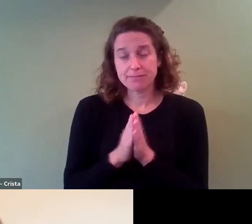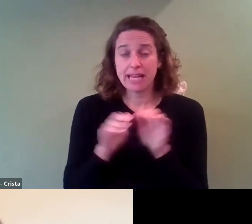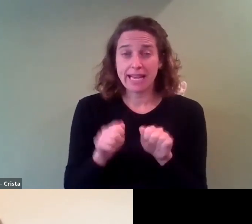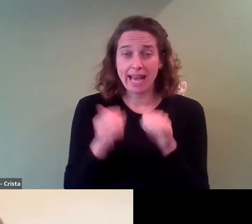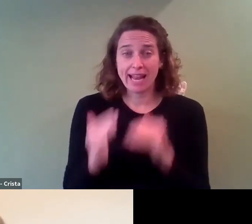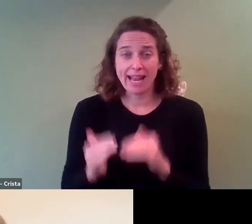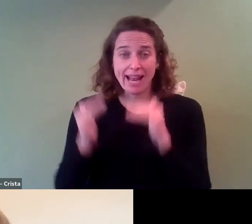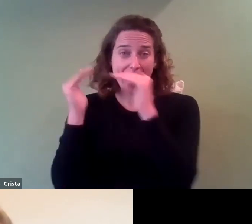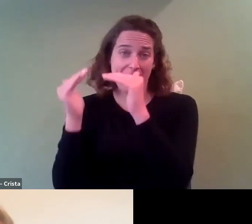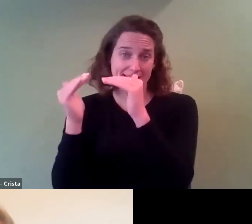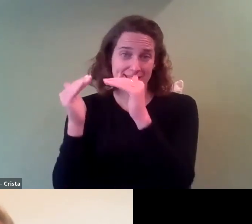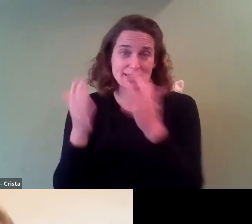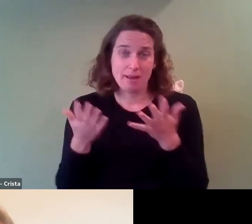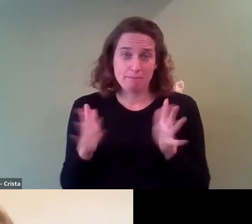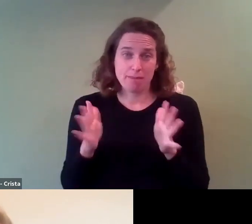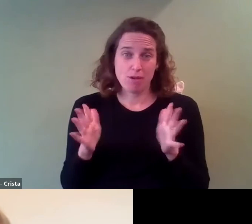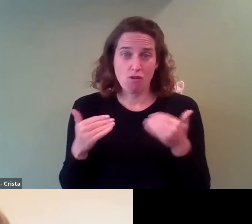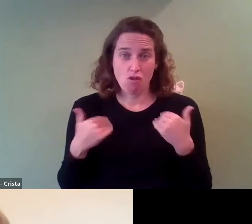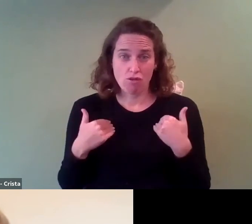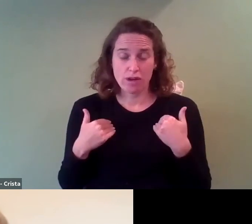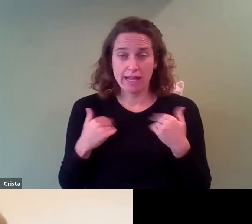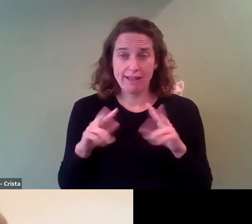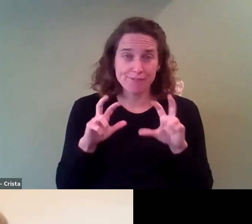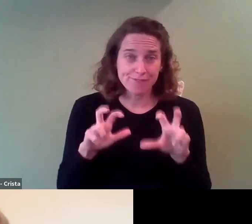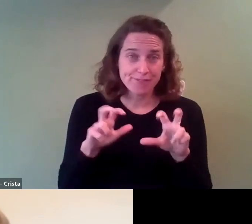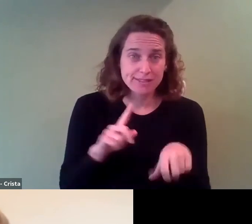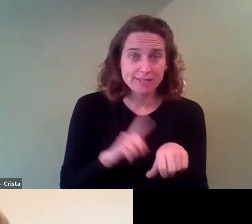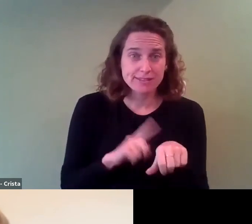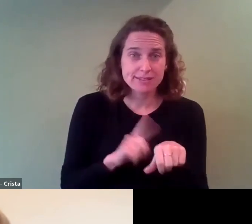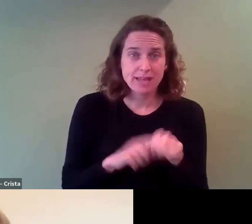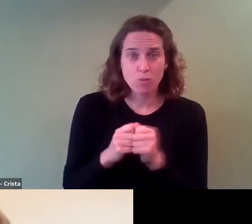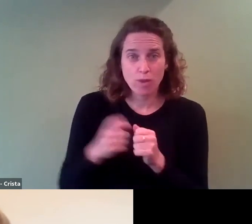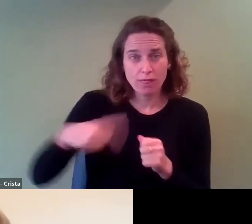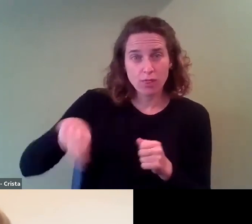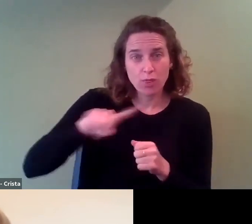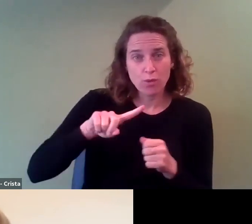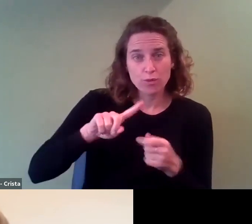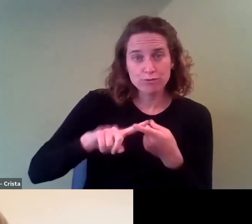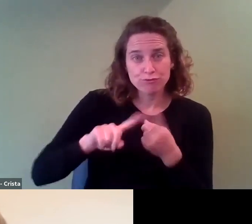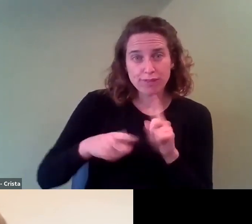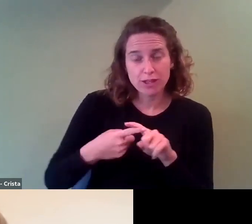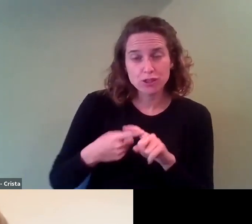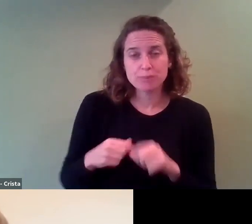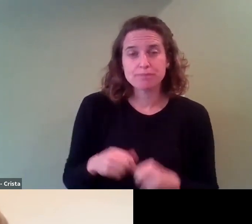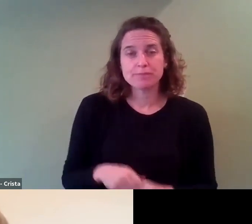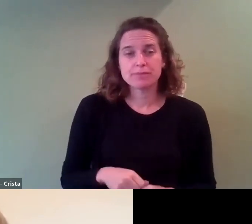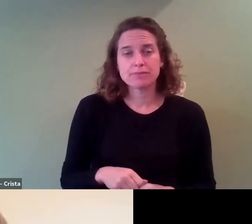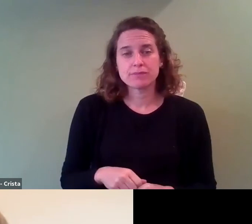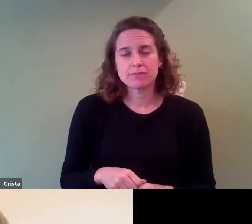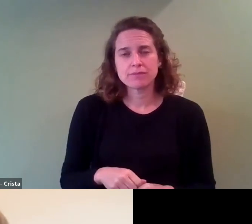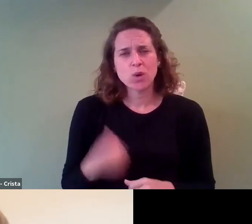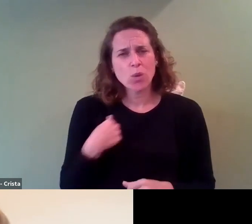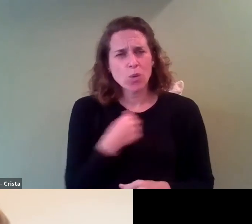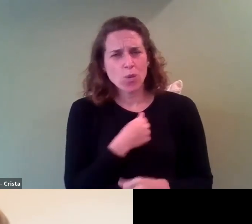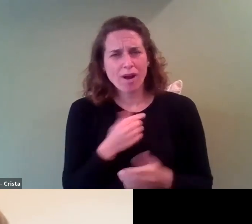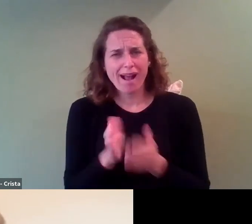what we've already maybe invested time in terms of those relationships. I think we are asking too much when we ask